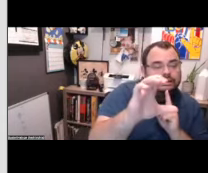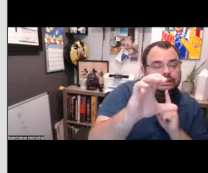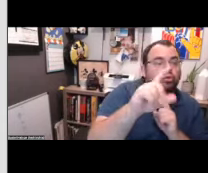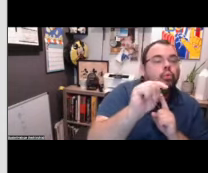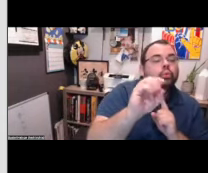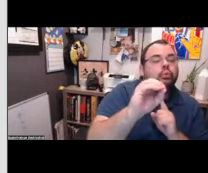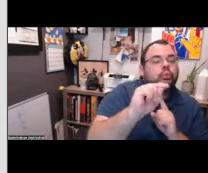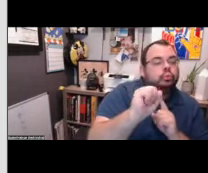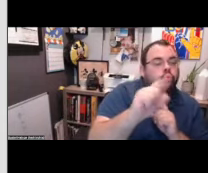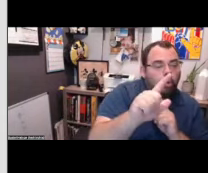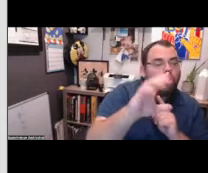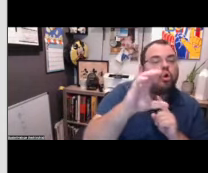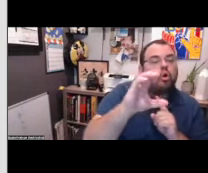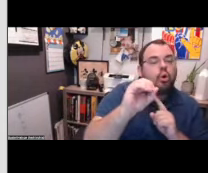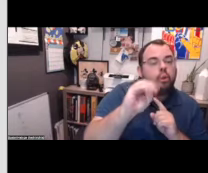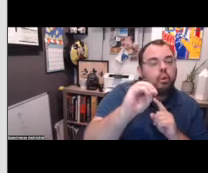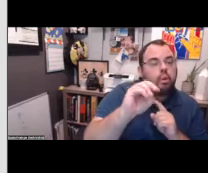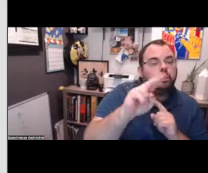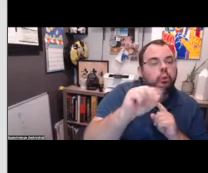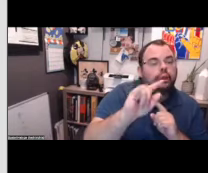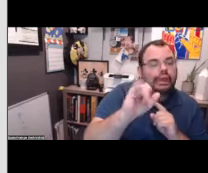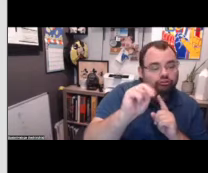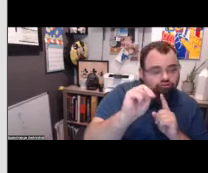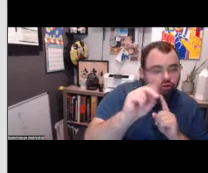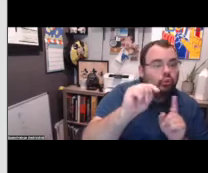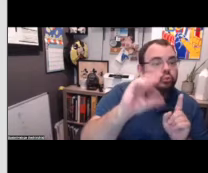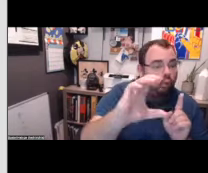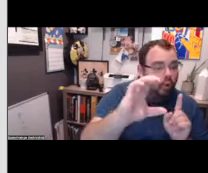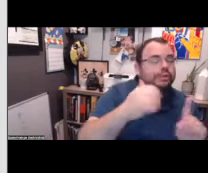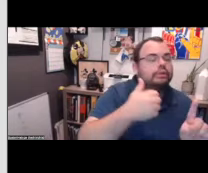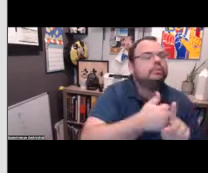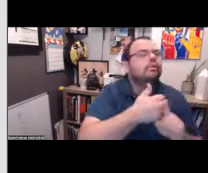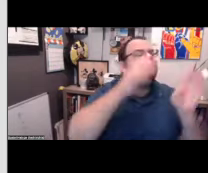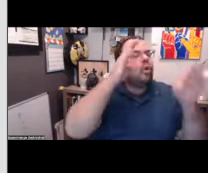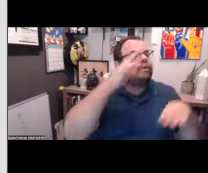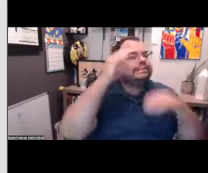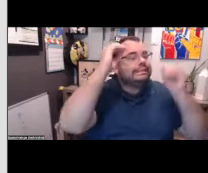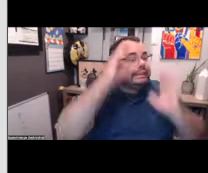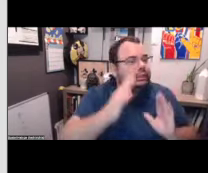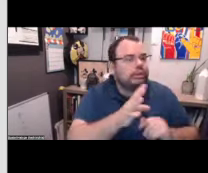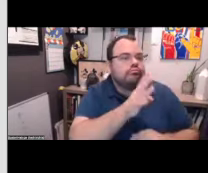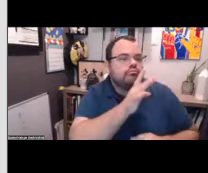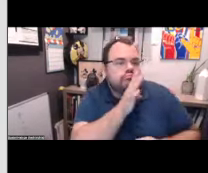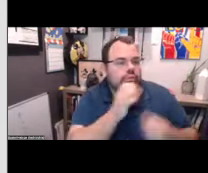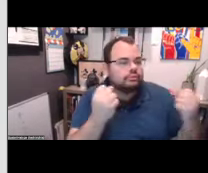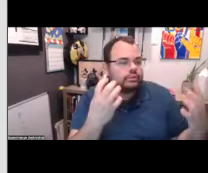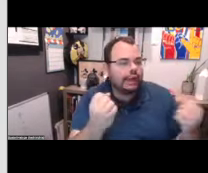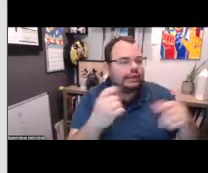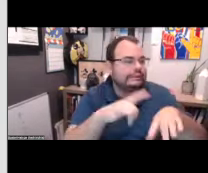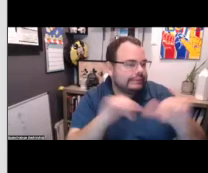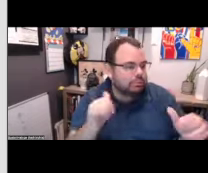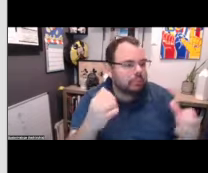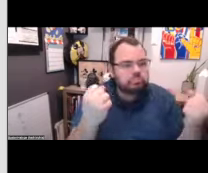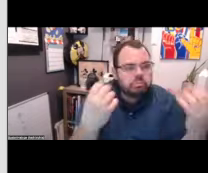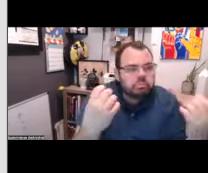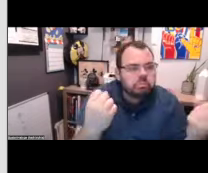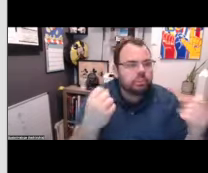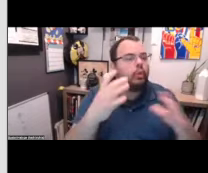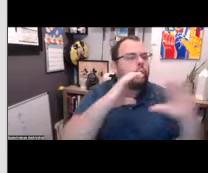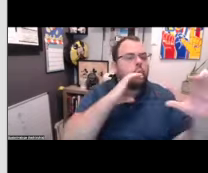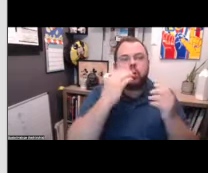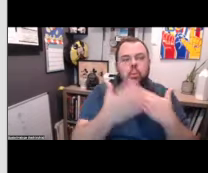There was another program called TC, which is called Total Communication. TC stands for Total Communication. That means